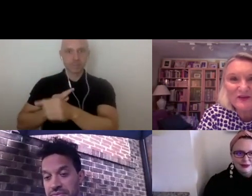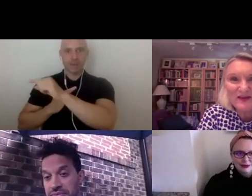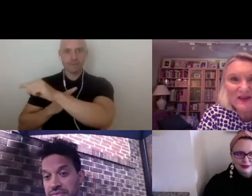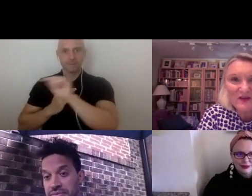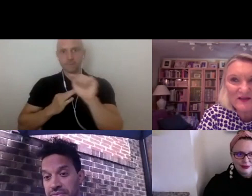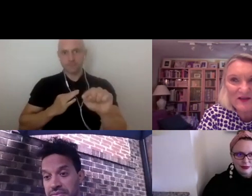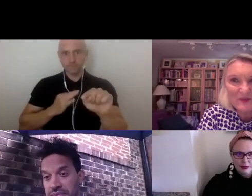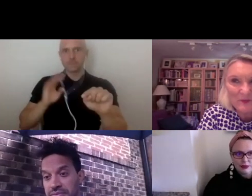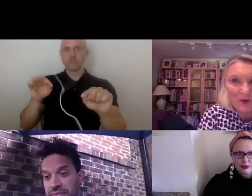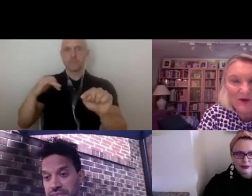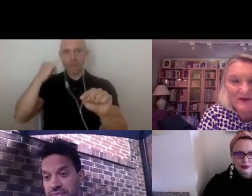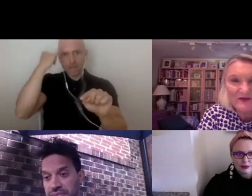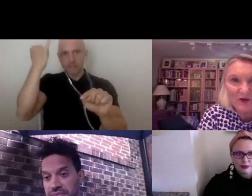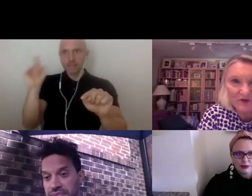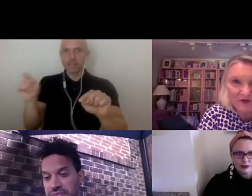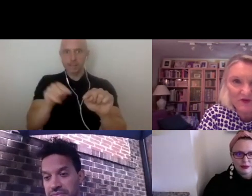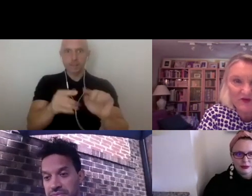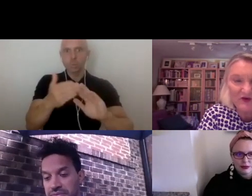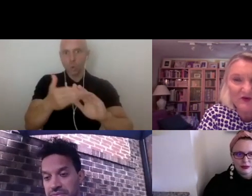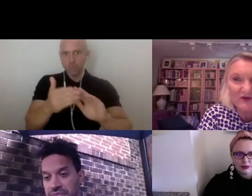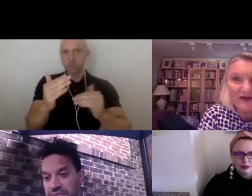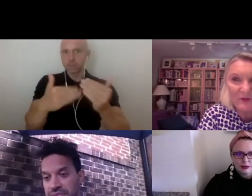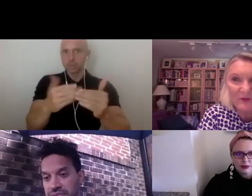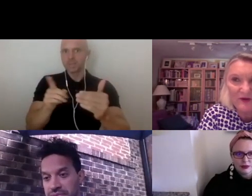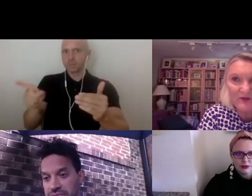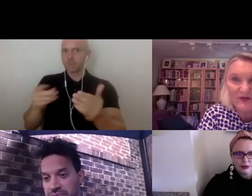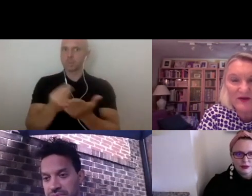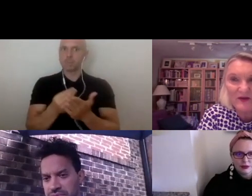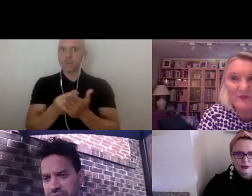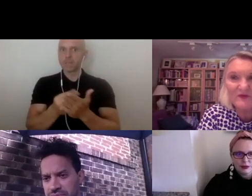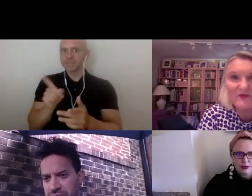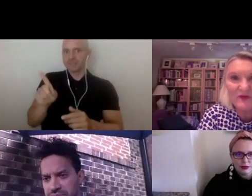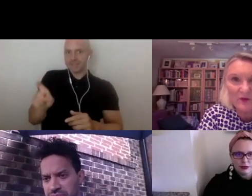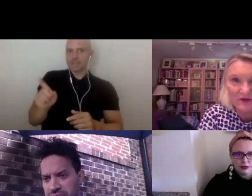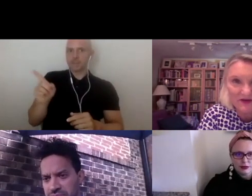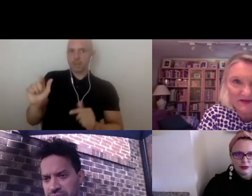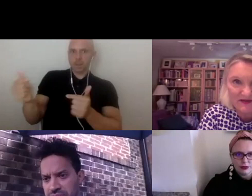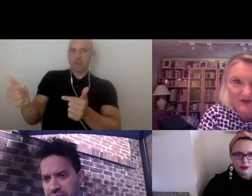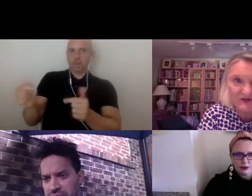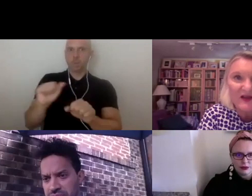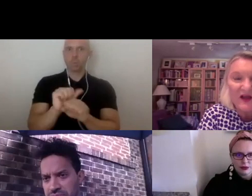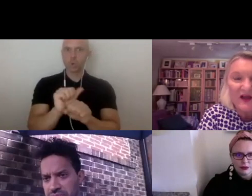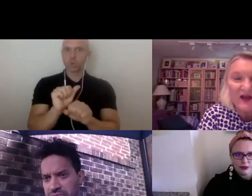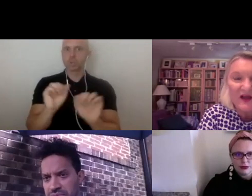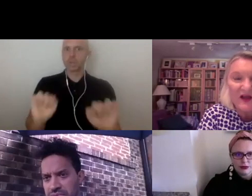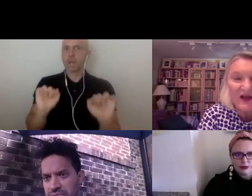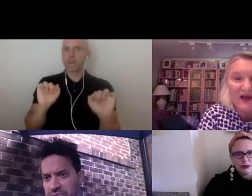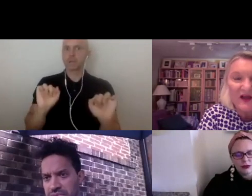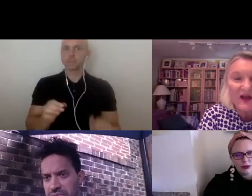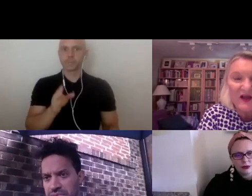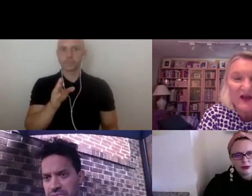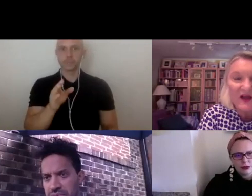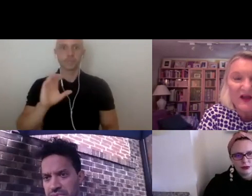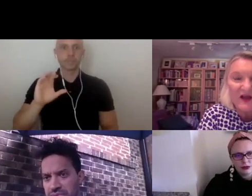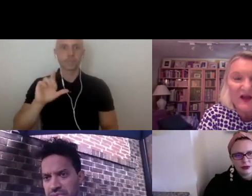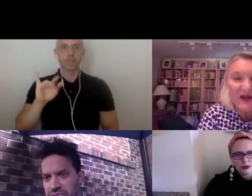you're thinking outside the box and also that you're collaborating with a number of other organizations. I think that's the way we're all